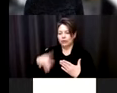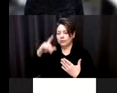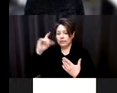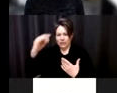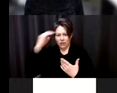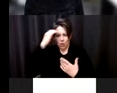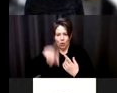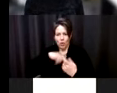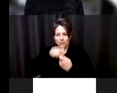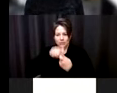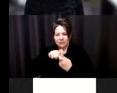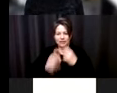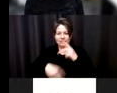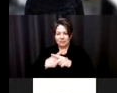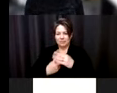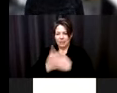actual species.